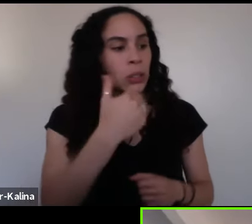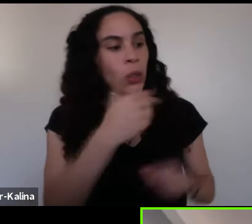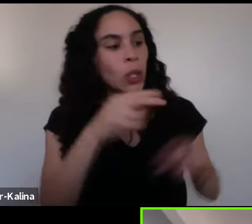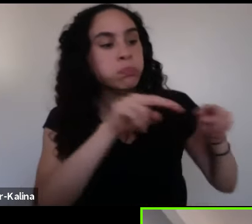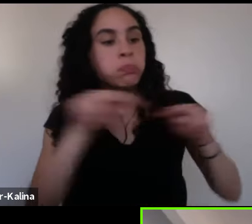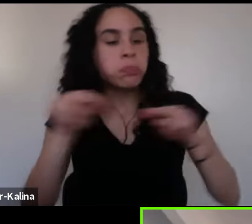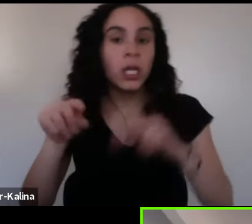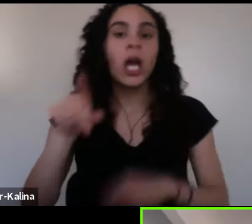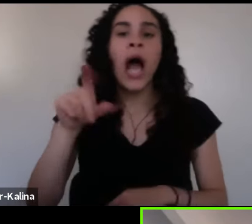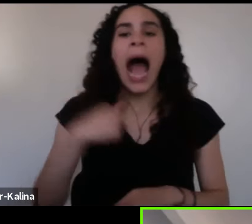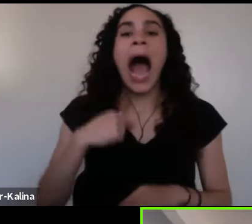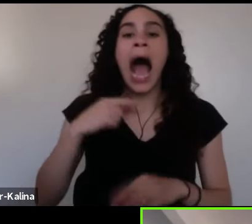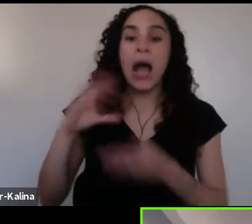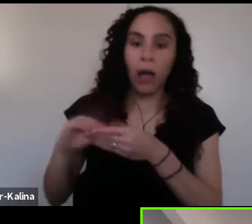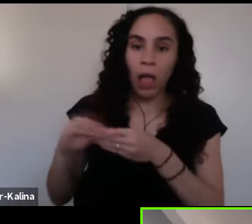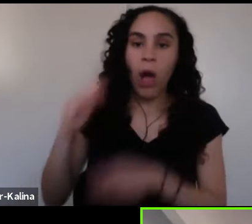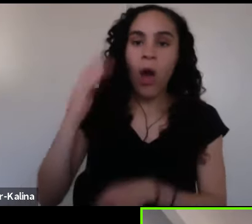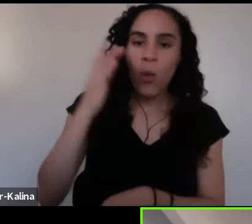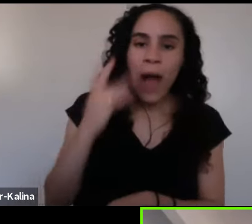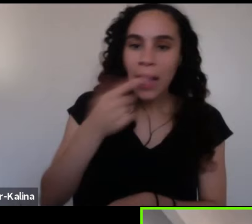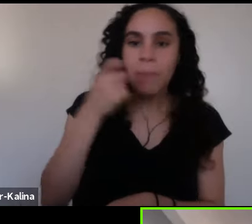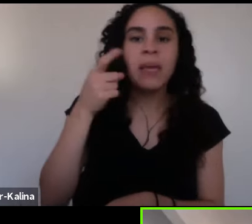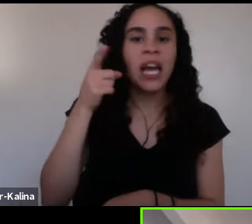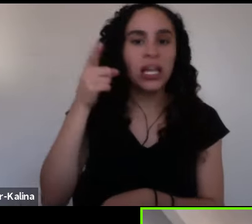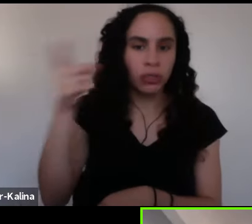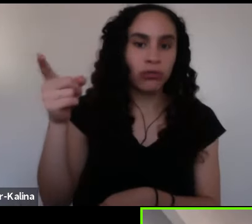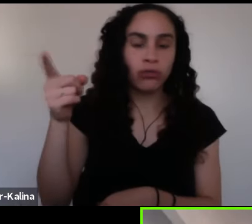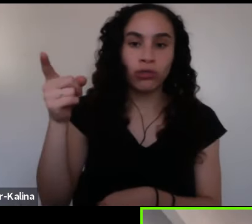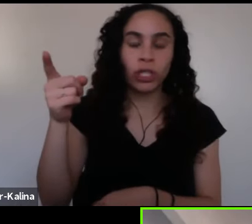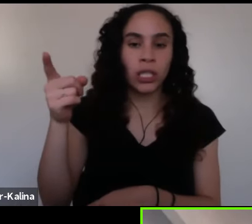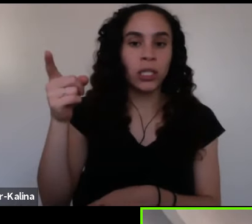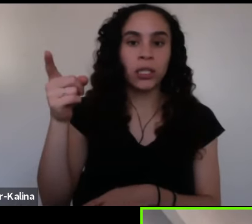a direct relative to the Bouviers, if you guys know who that is.